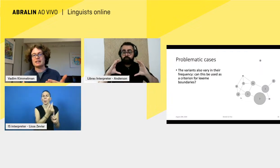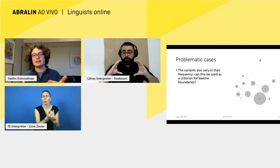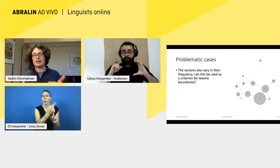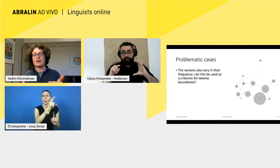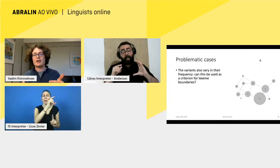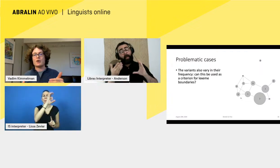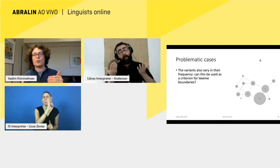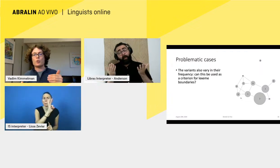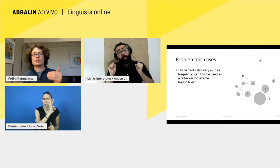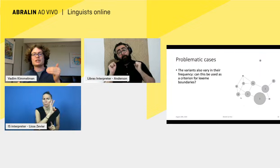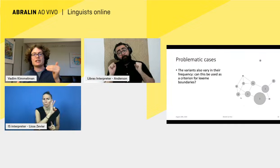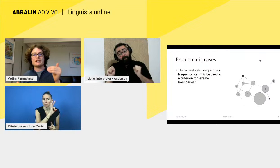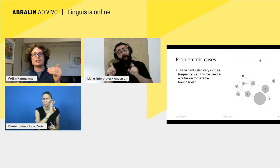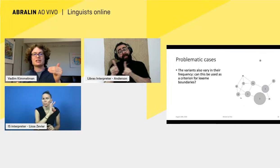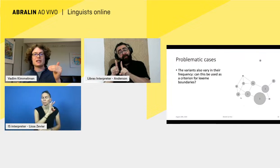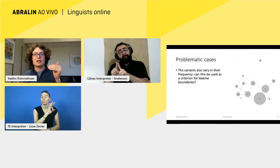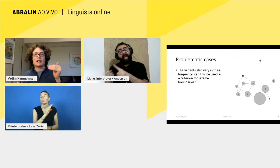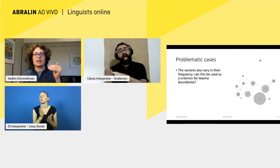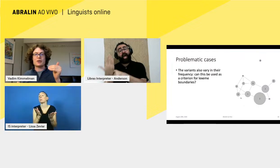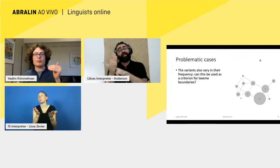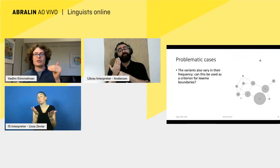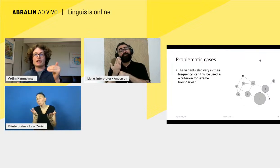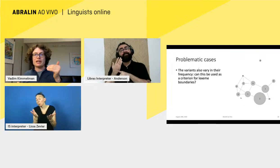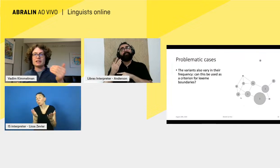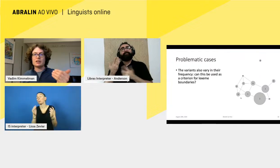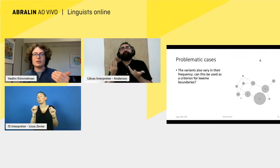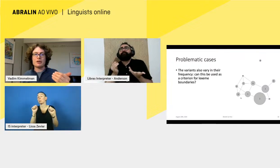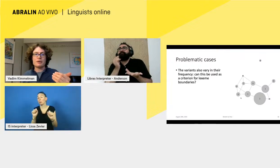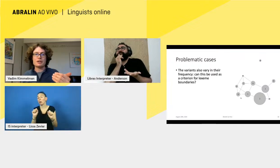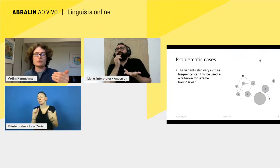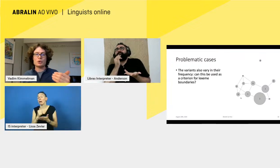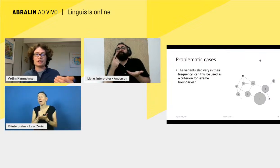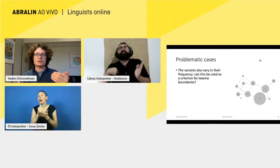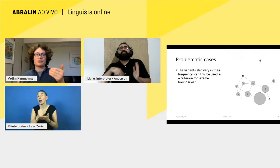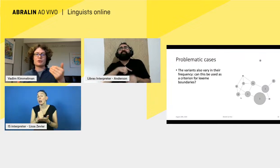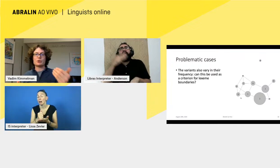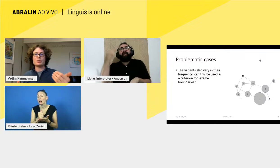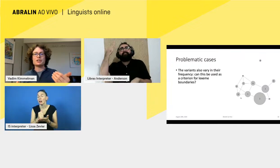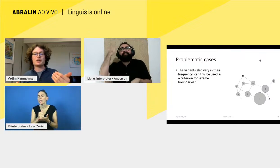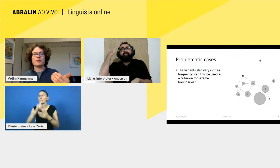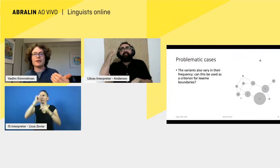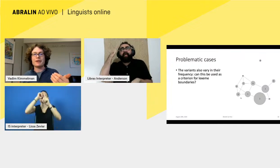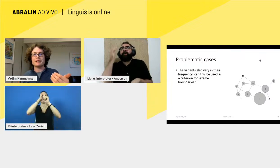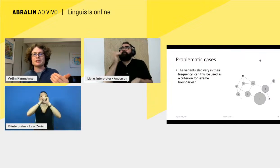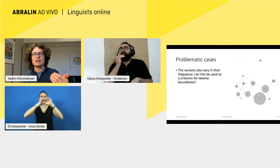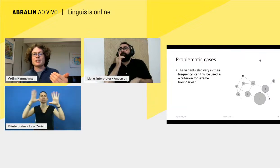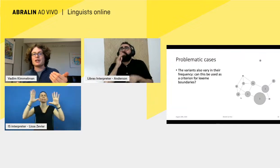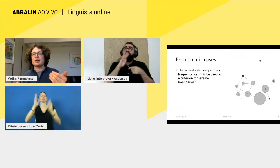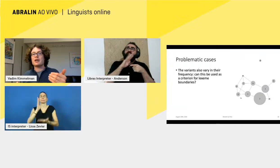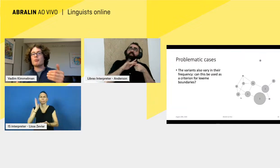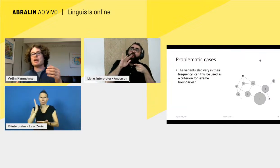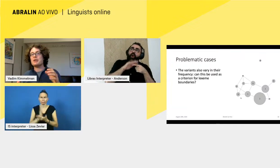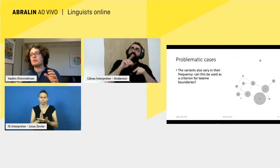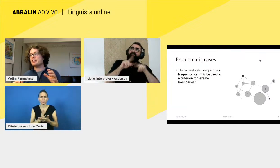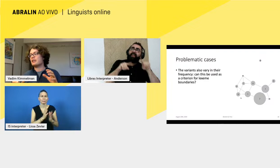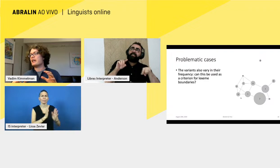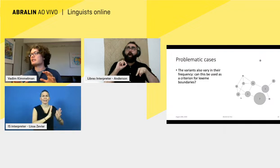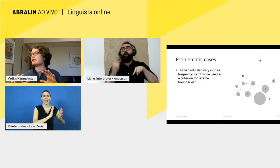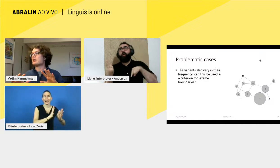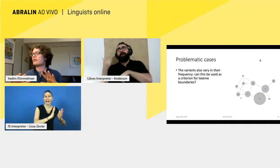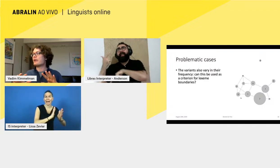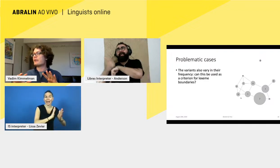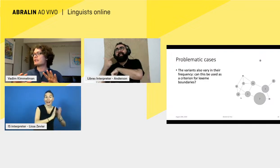of deciding what is a lexical variant, what is a phonological variant.